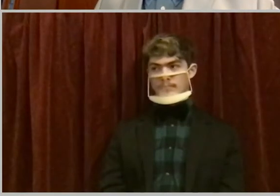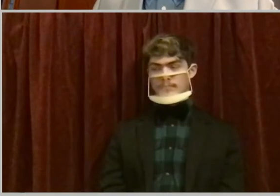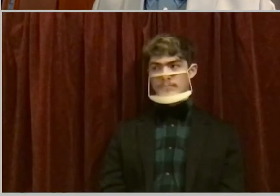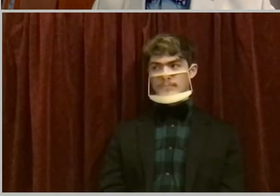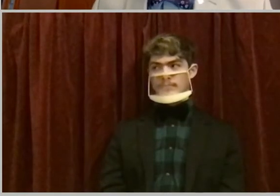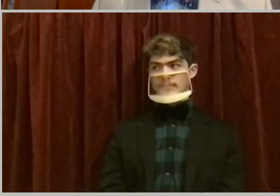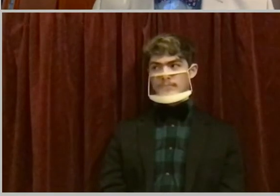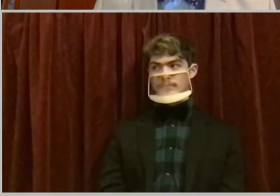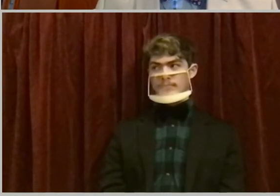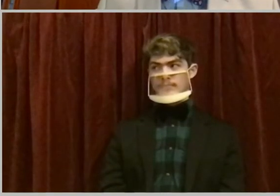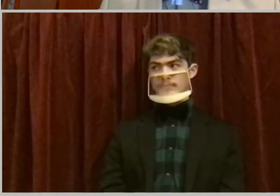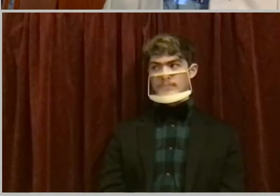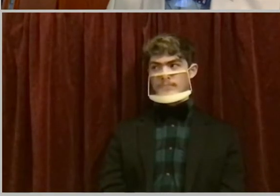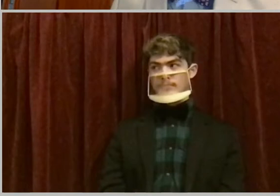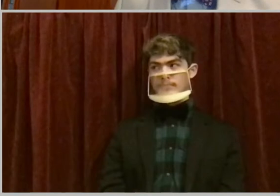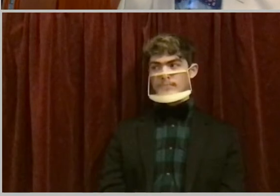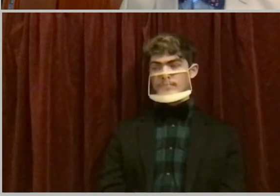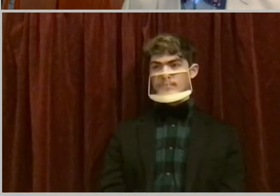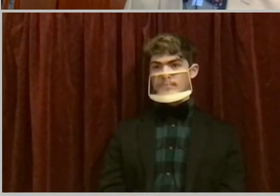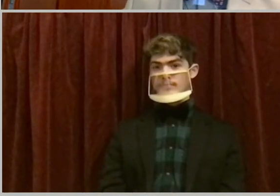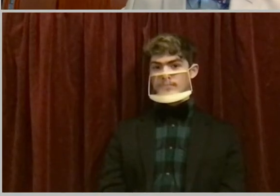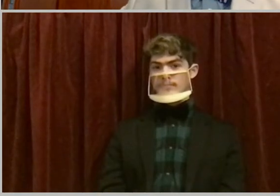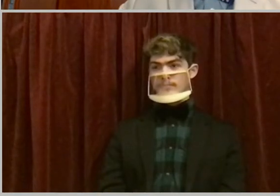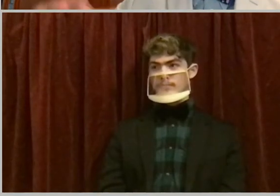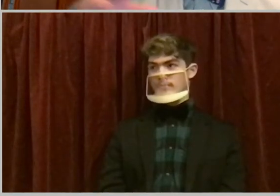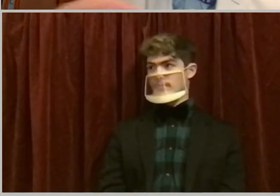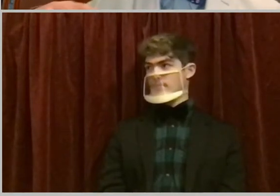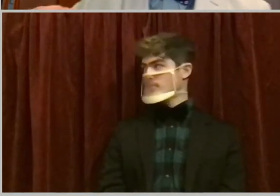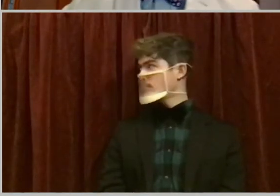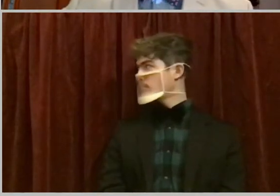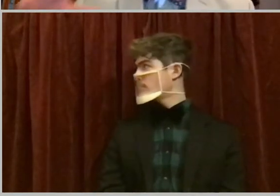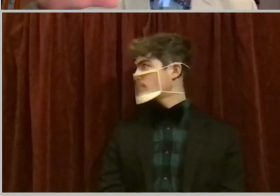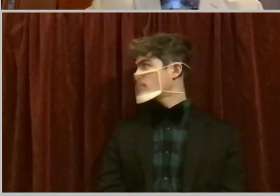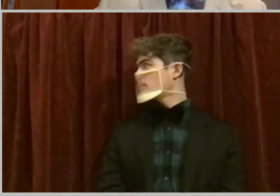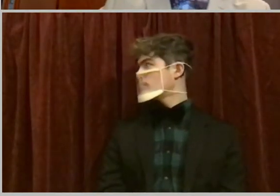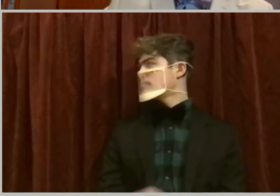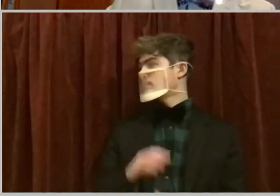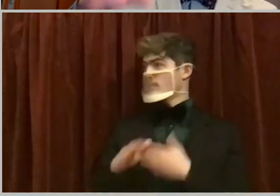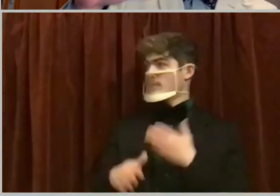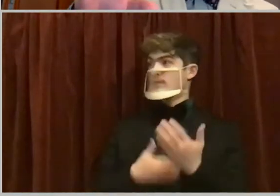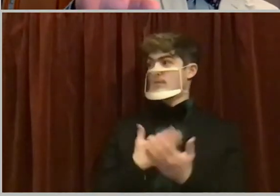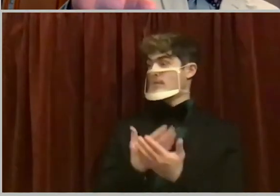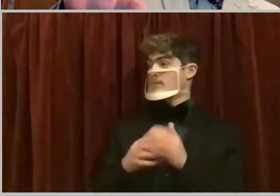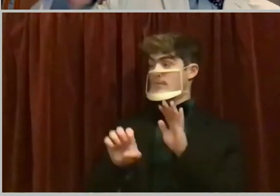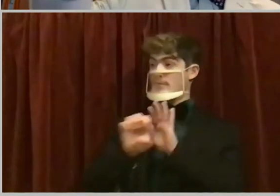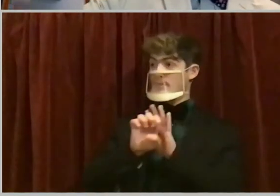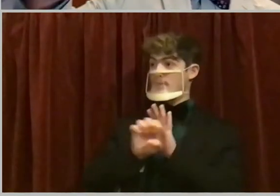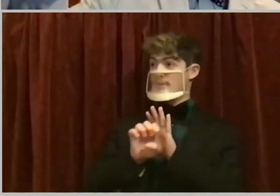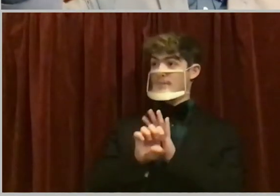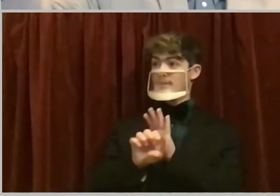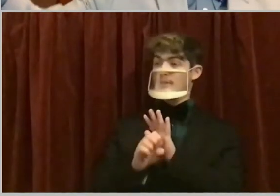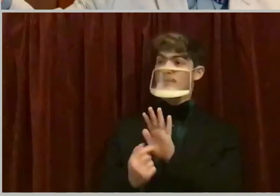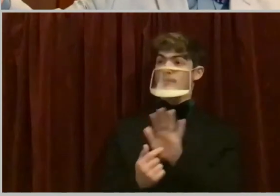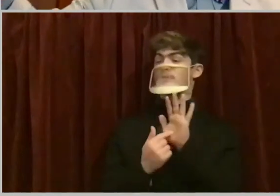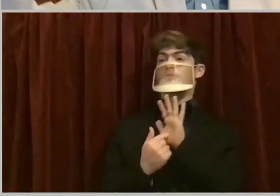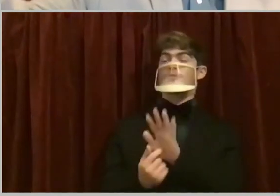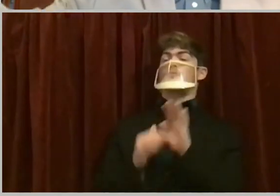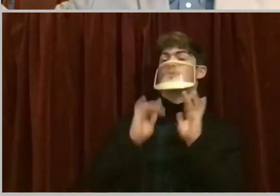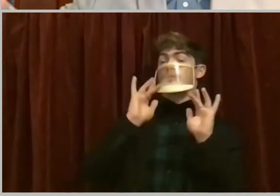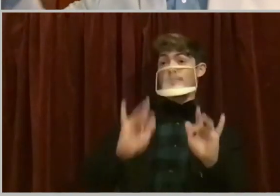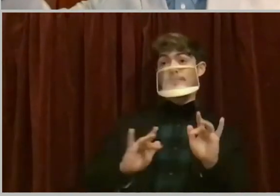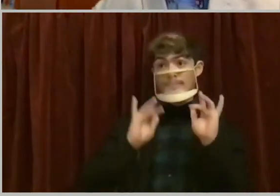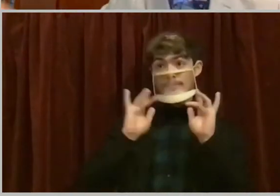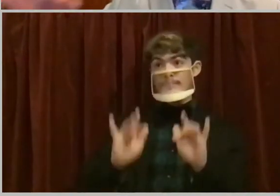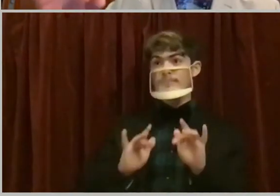as our vulnerable nature. In all these examples, compassion is expressed towards someone in a